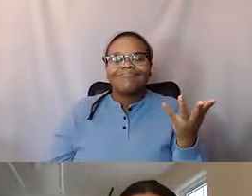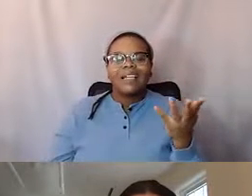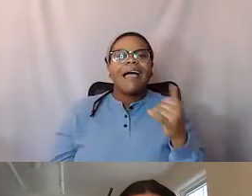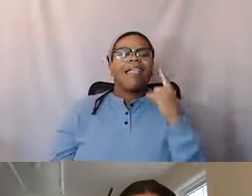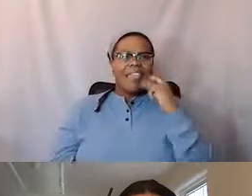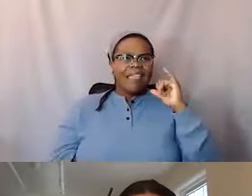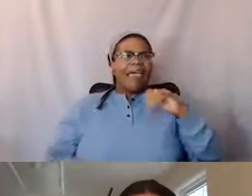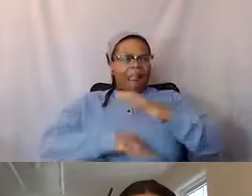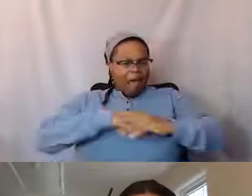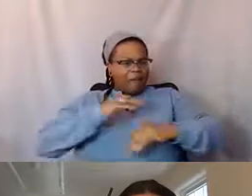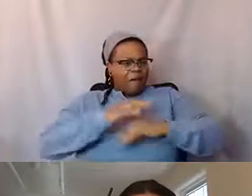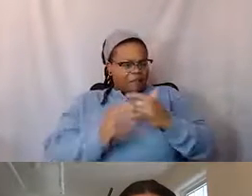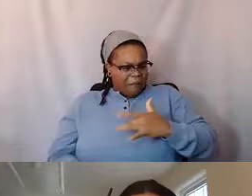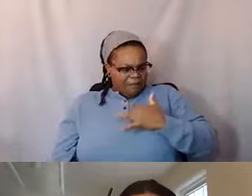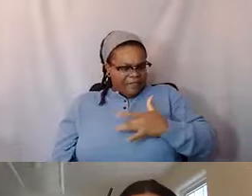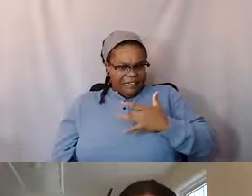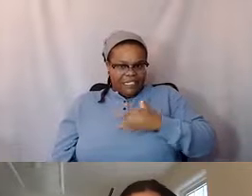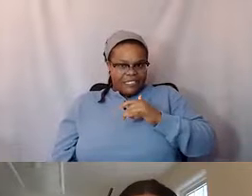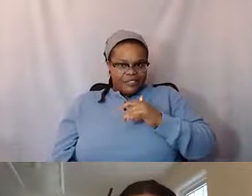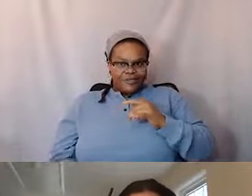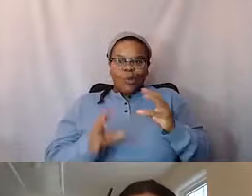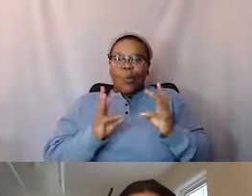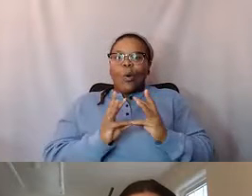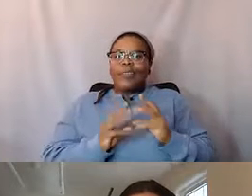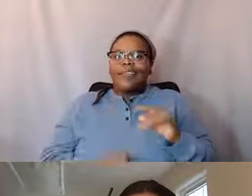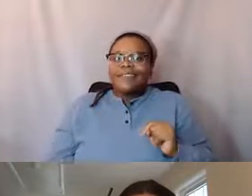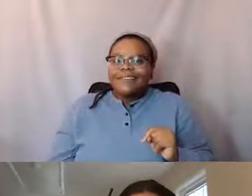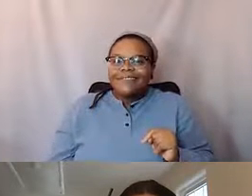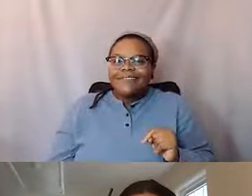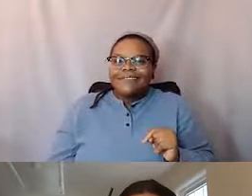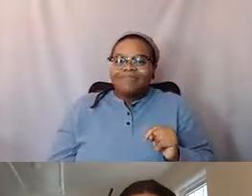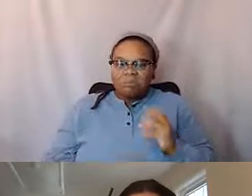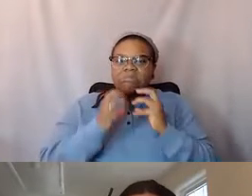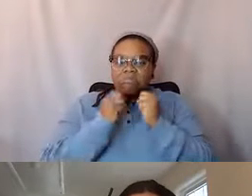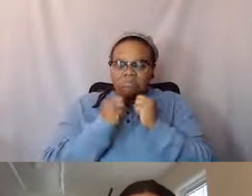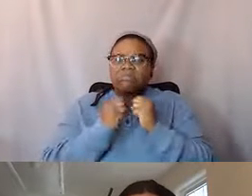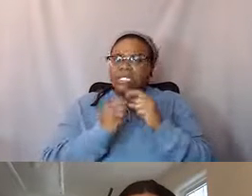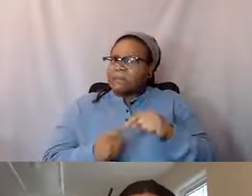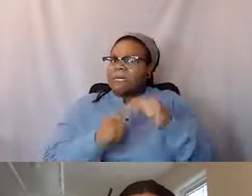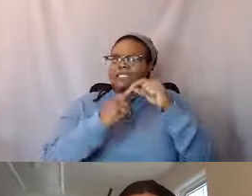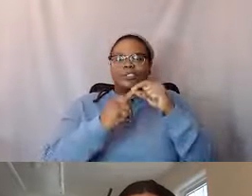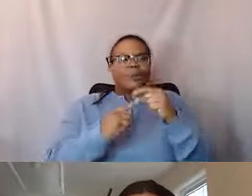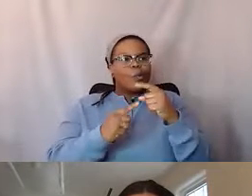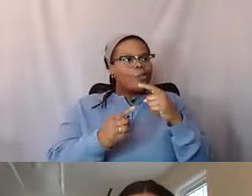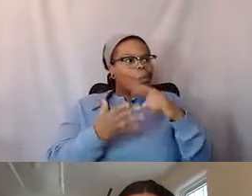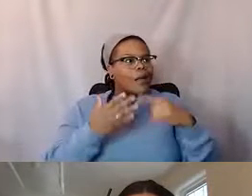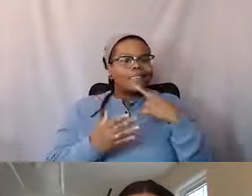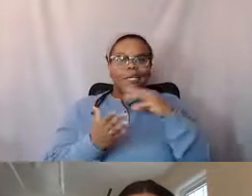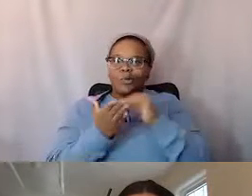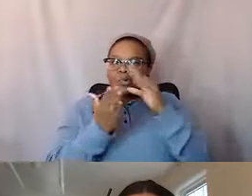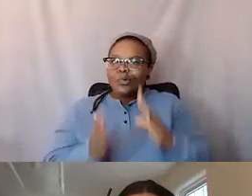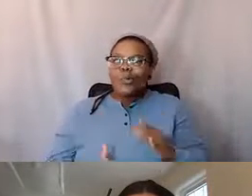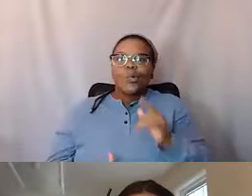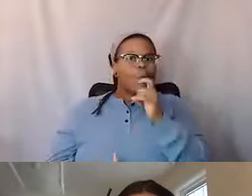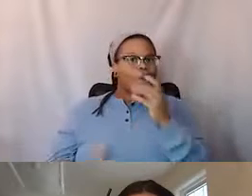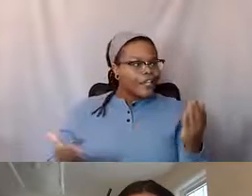uncomfortable feeling is really worth it. And especially what I would say to the students who are here